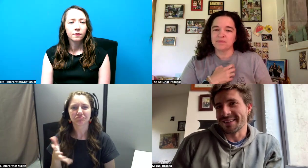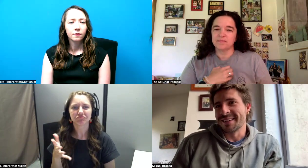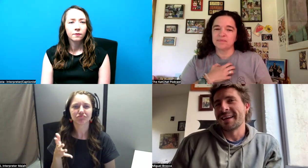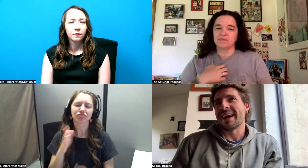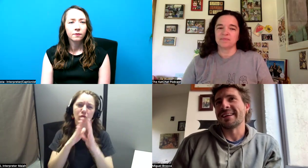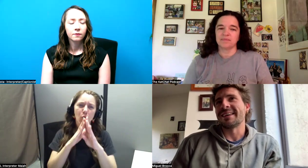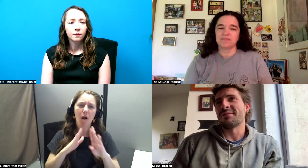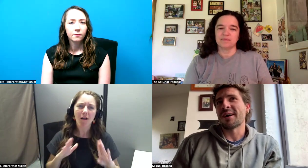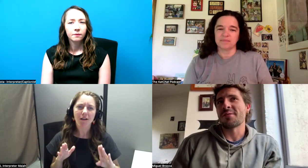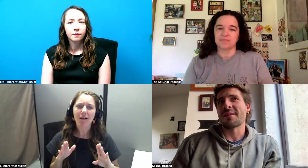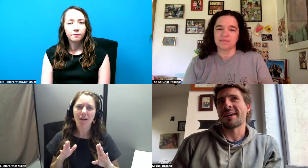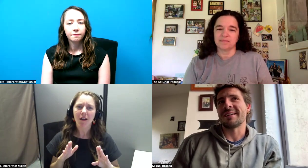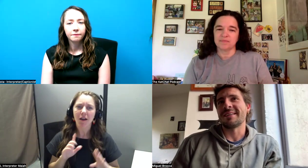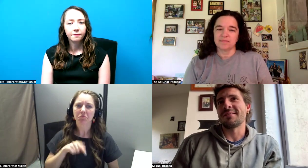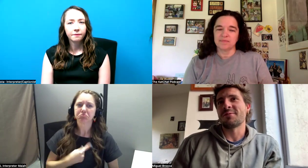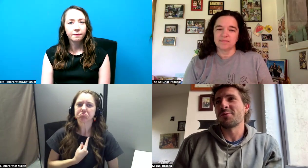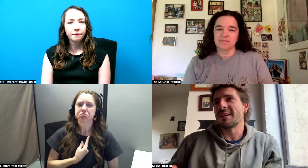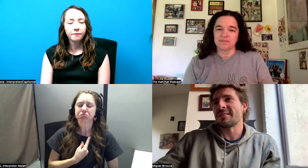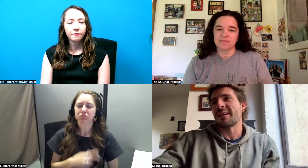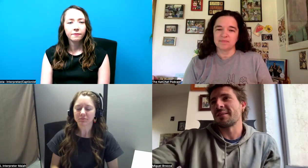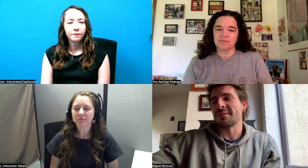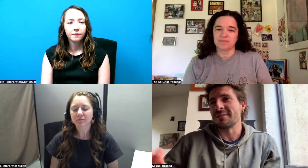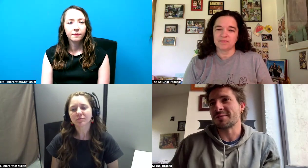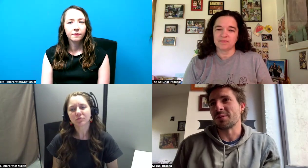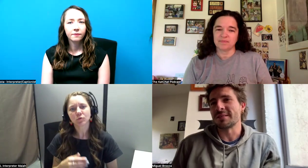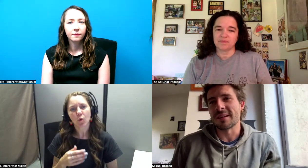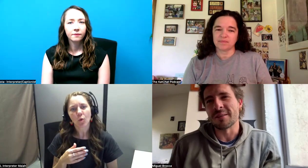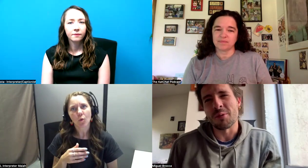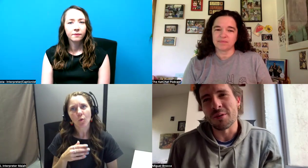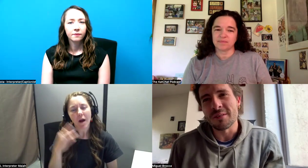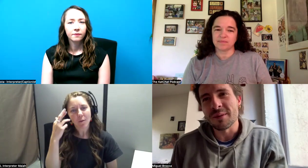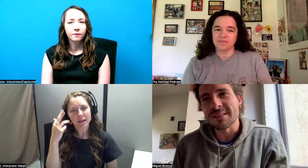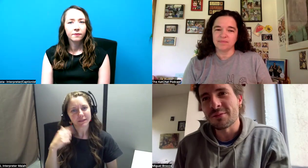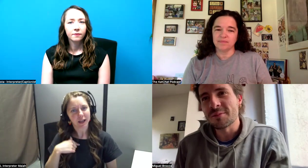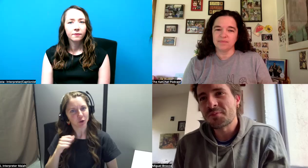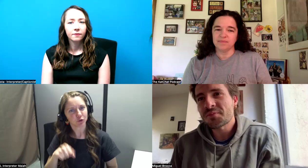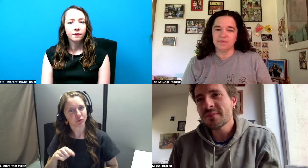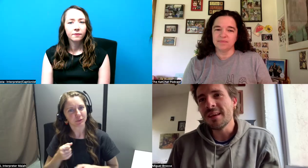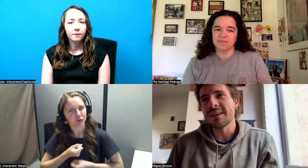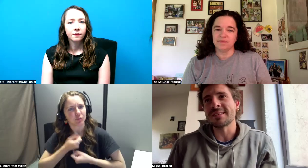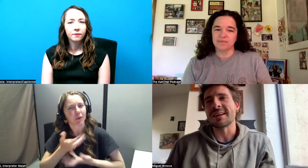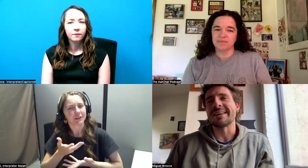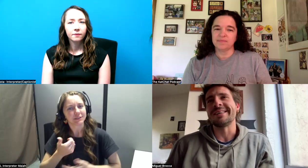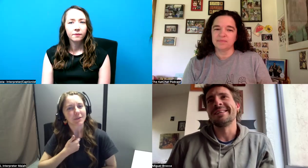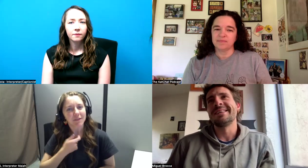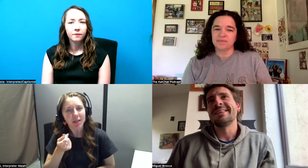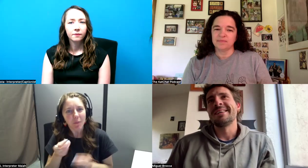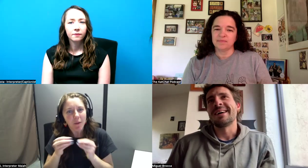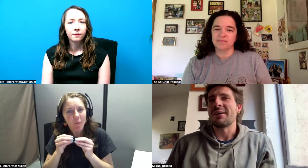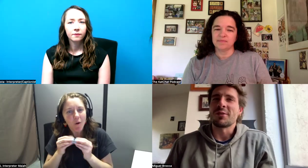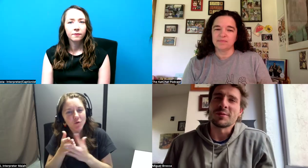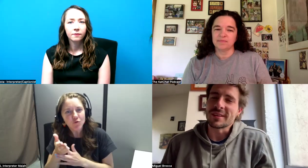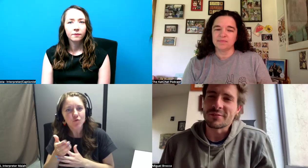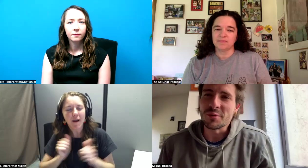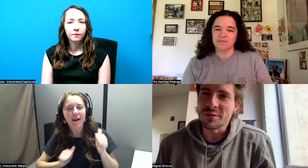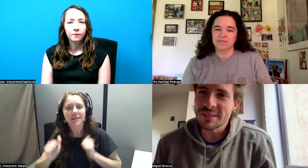quiet, and I found that through this I could express a lot more of myself. And